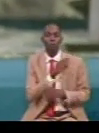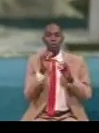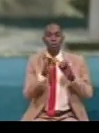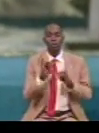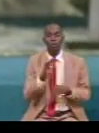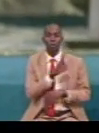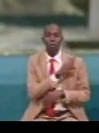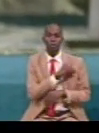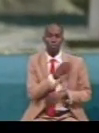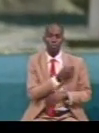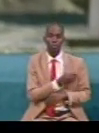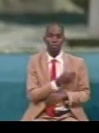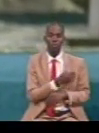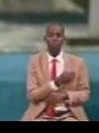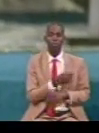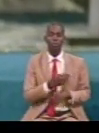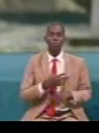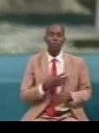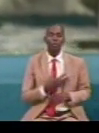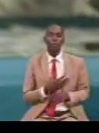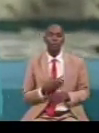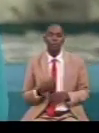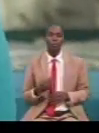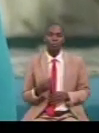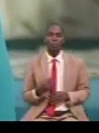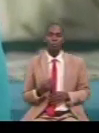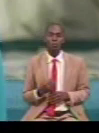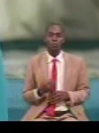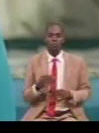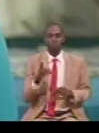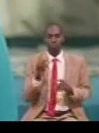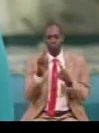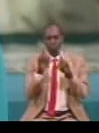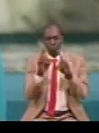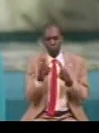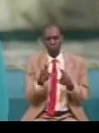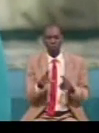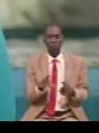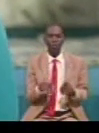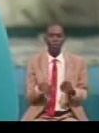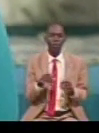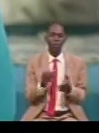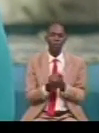I went for an endoscopy, of which I was diagnosed with hiatus hernia.